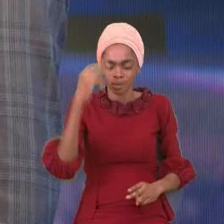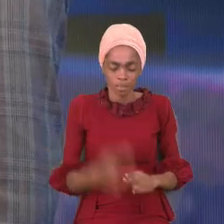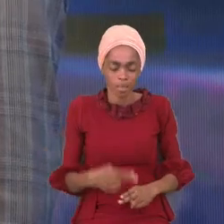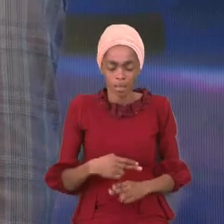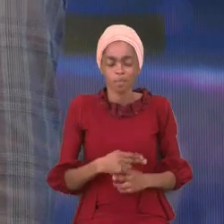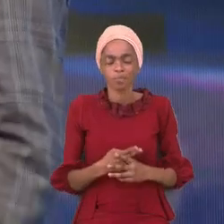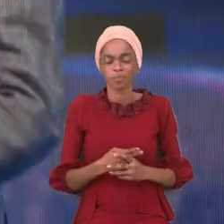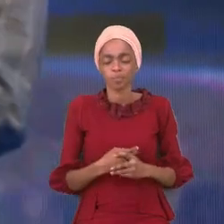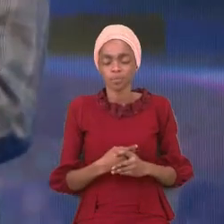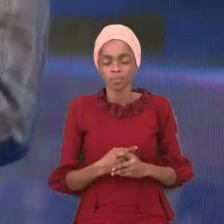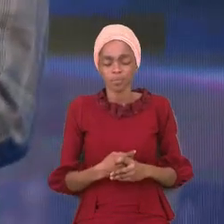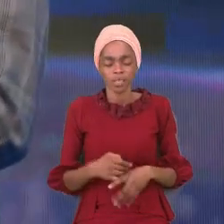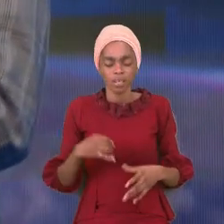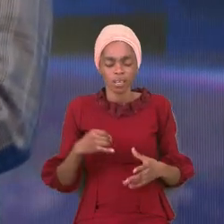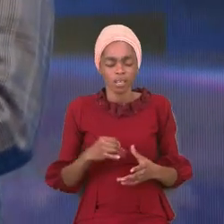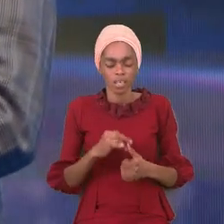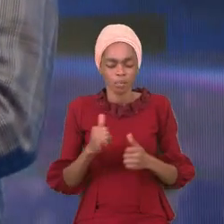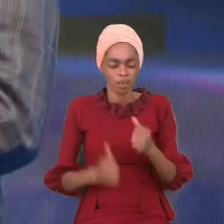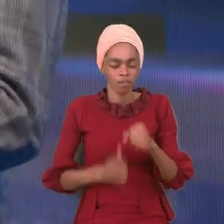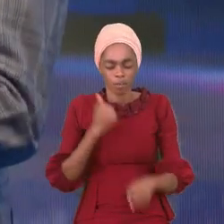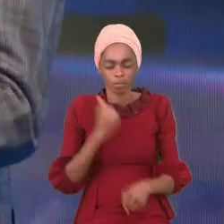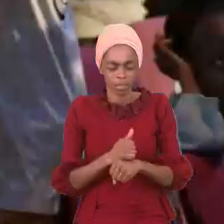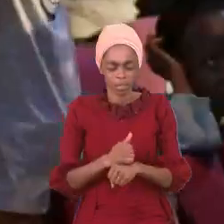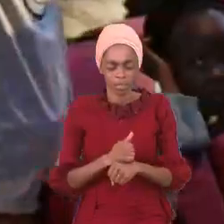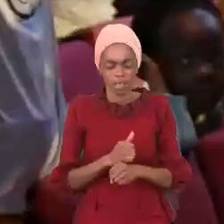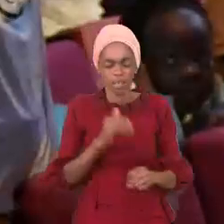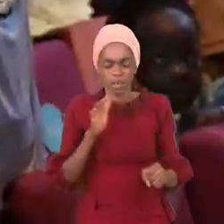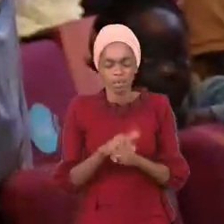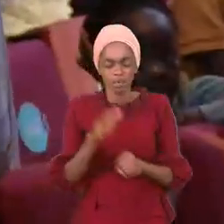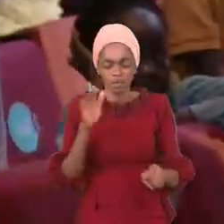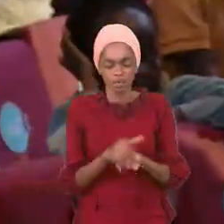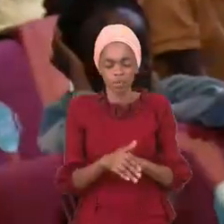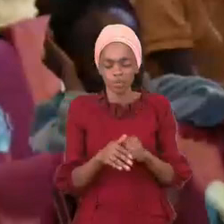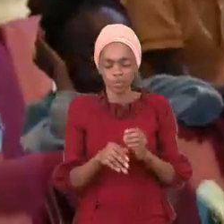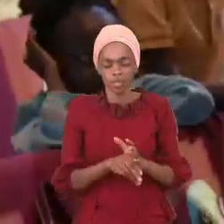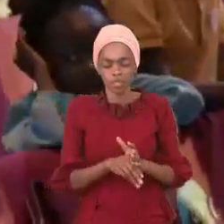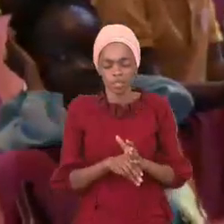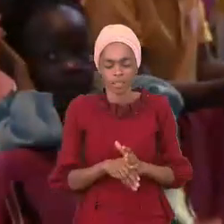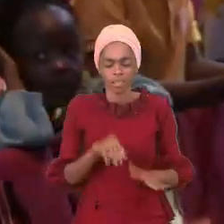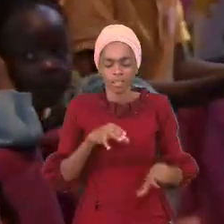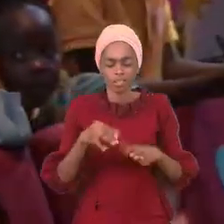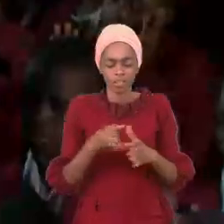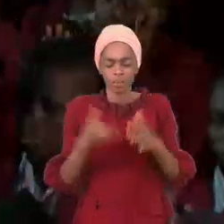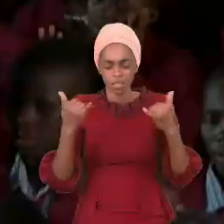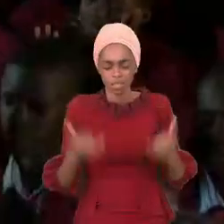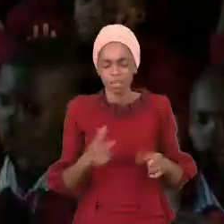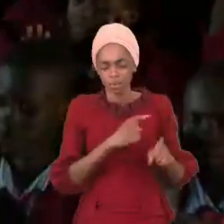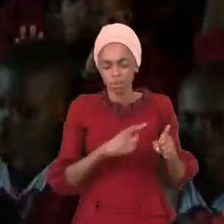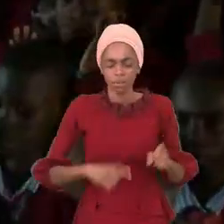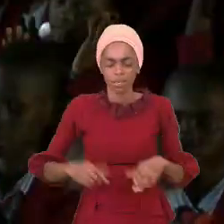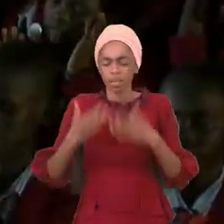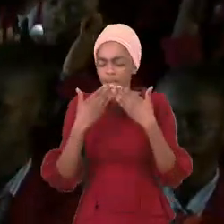A performance, a demonstration, Do it right now, Lord. Thank